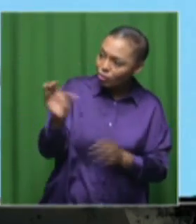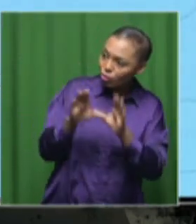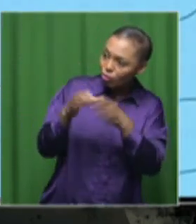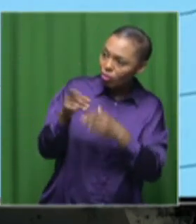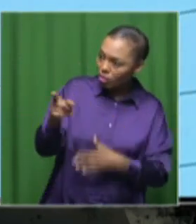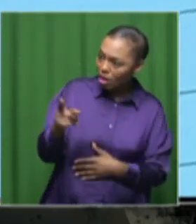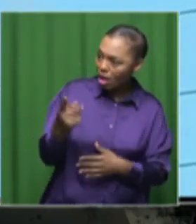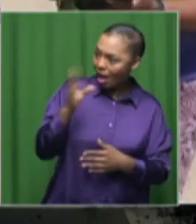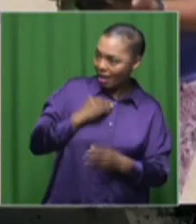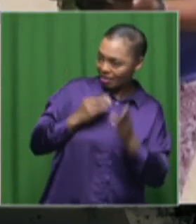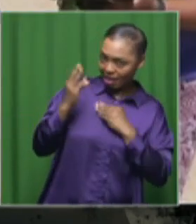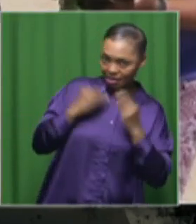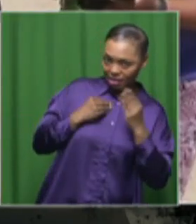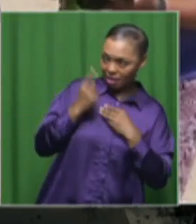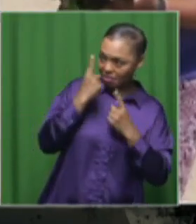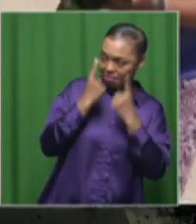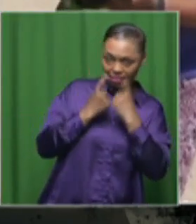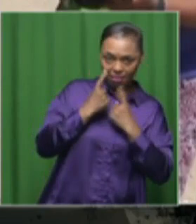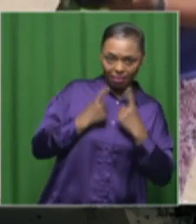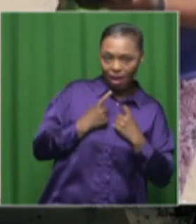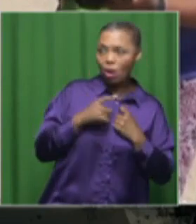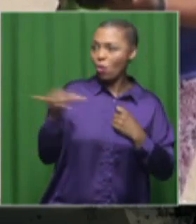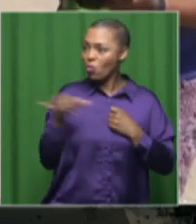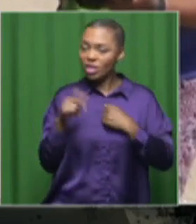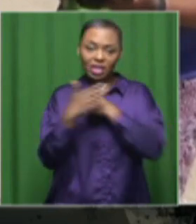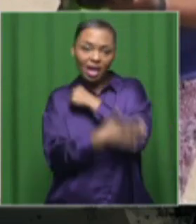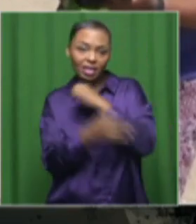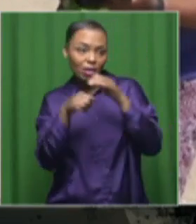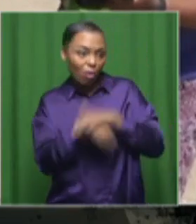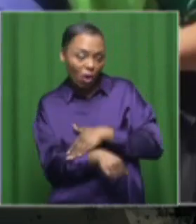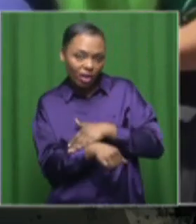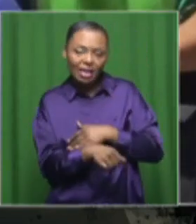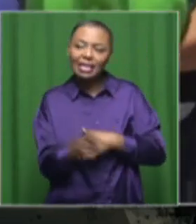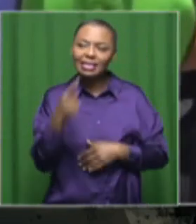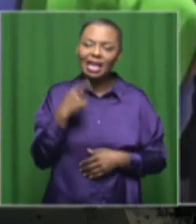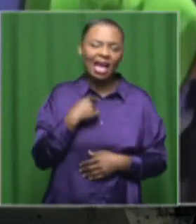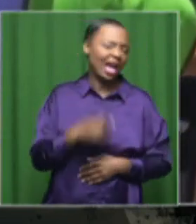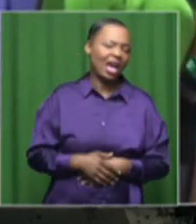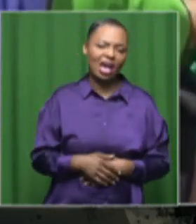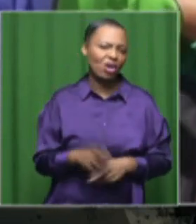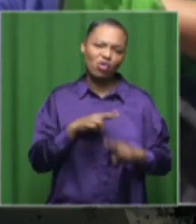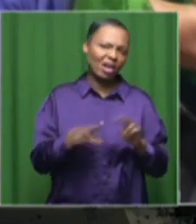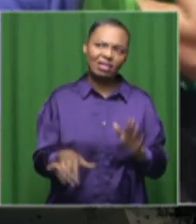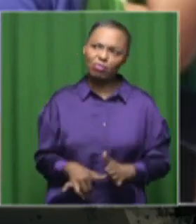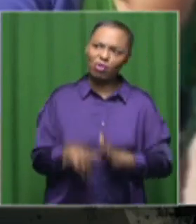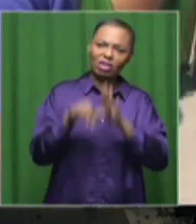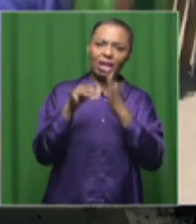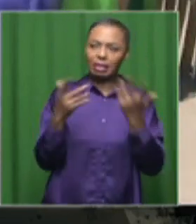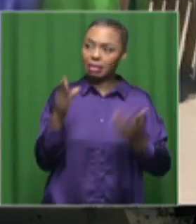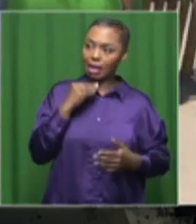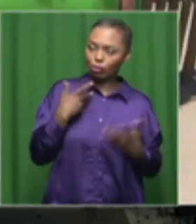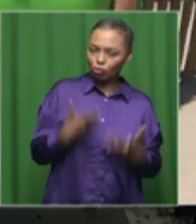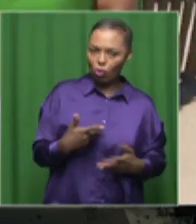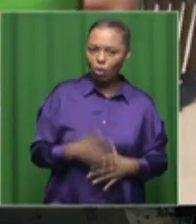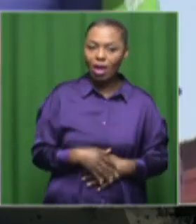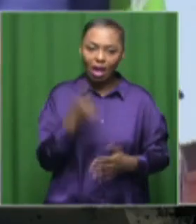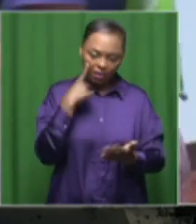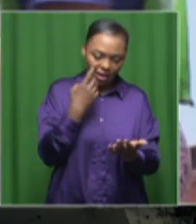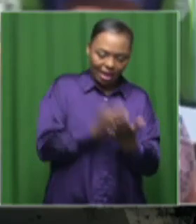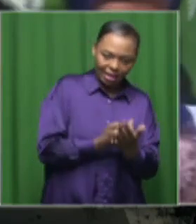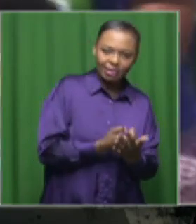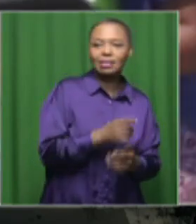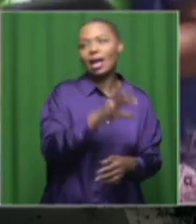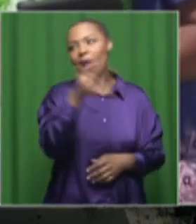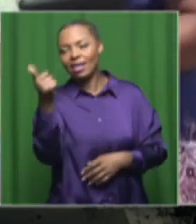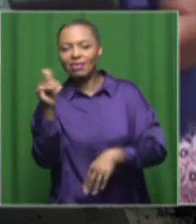going to ask me which country I was born in? And they said, no, it's not necessary. And anecdotal evidence from friends of mine